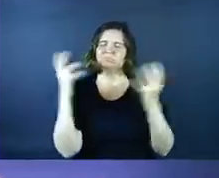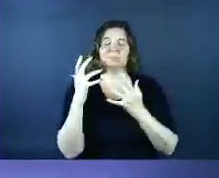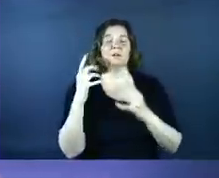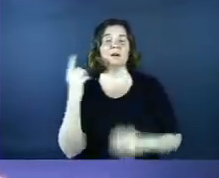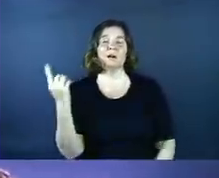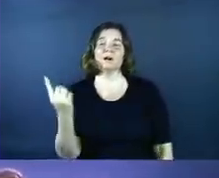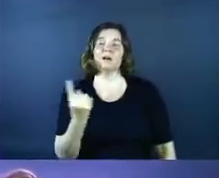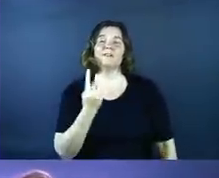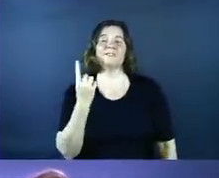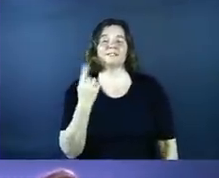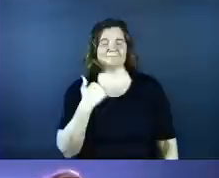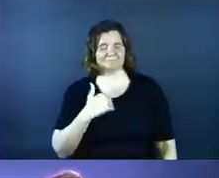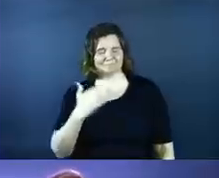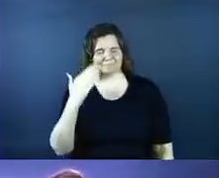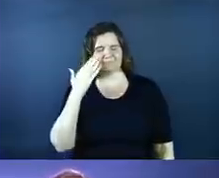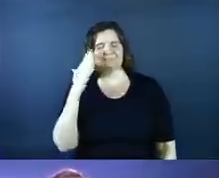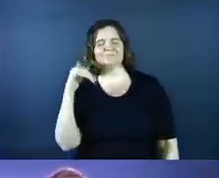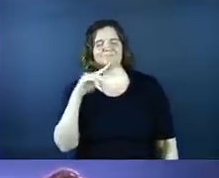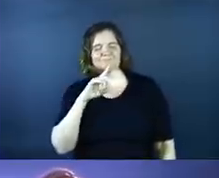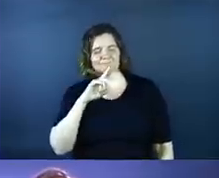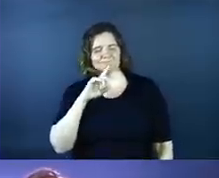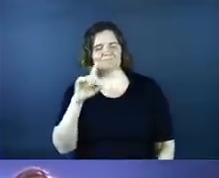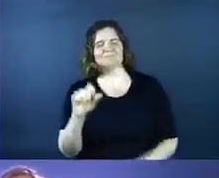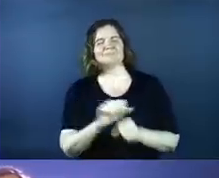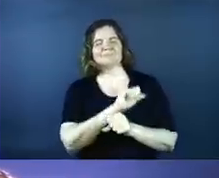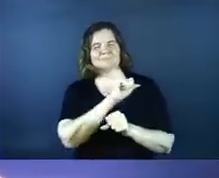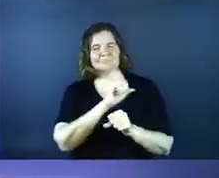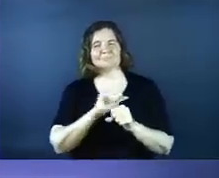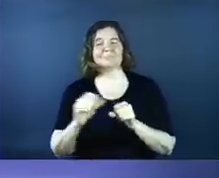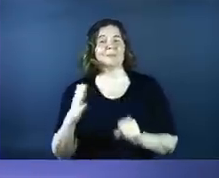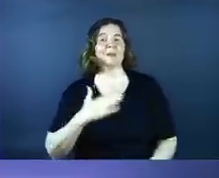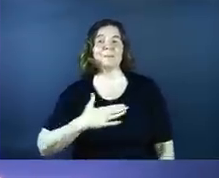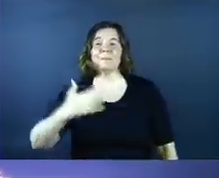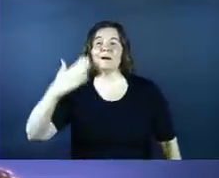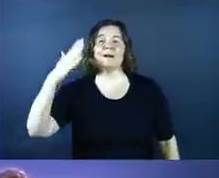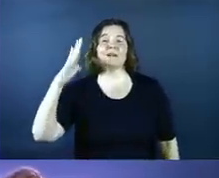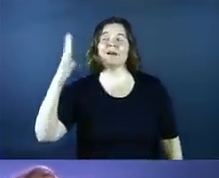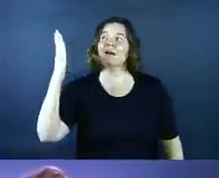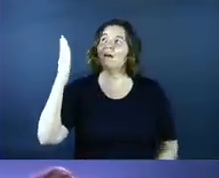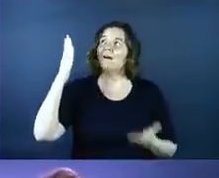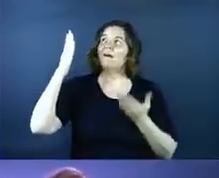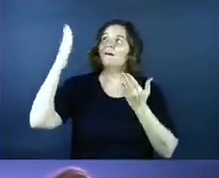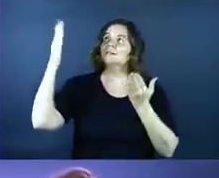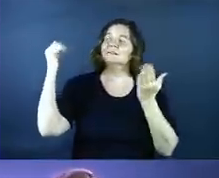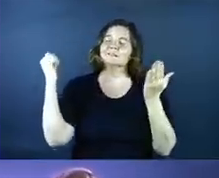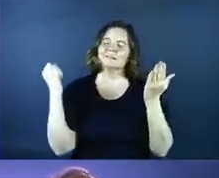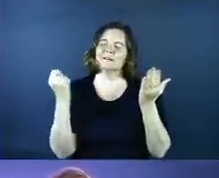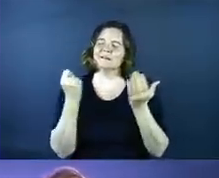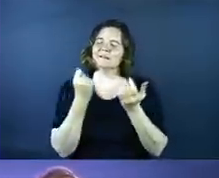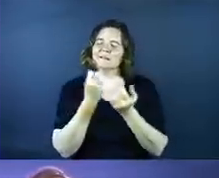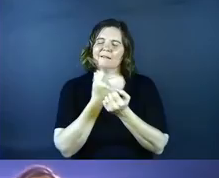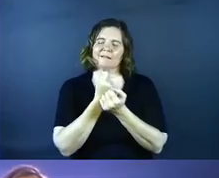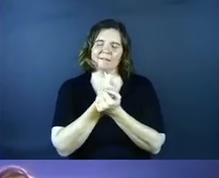unknown, of this alone I am sure, my God.